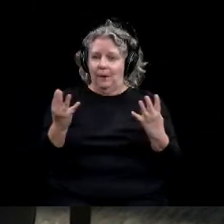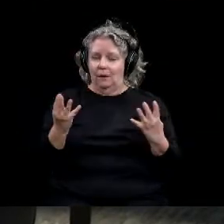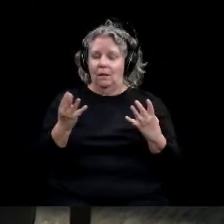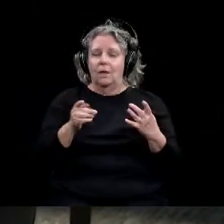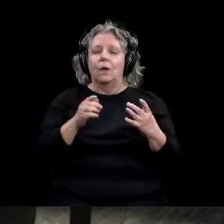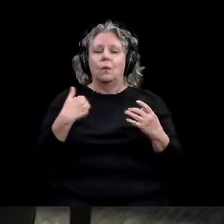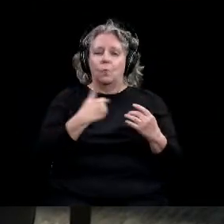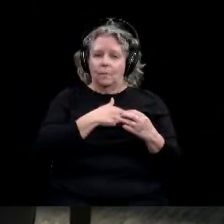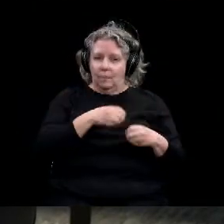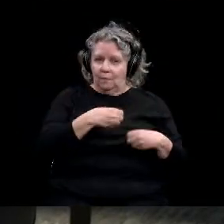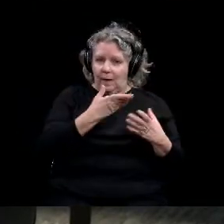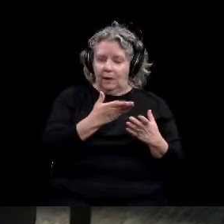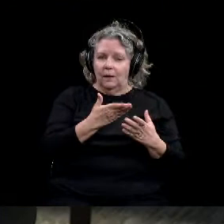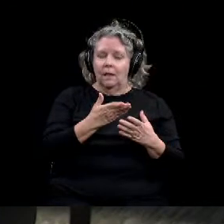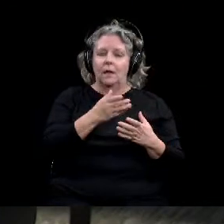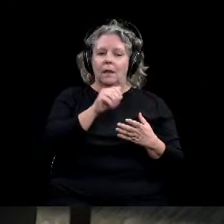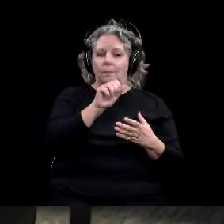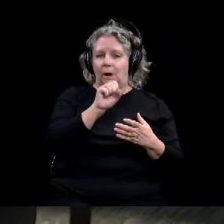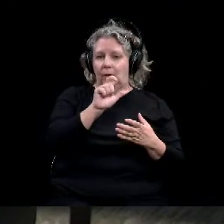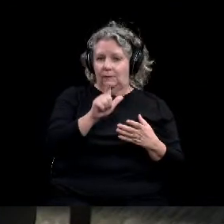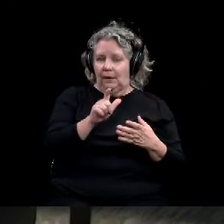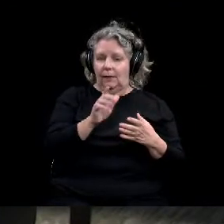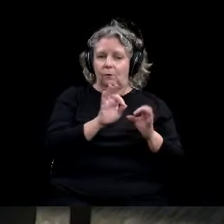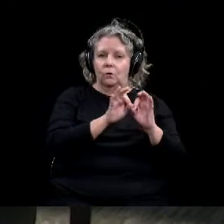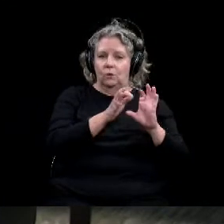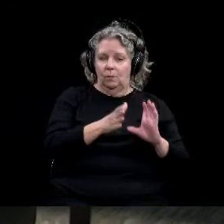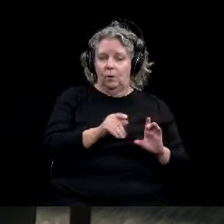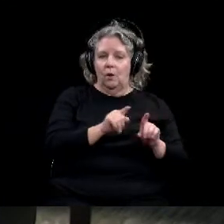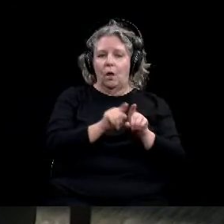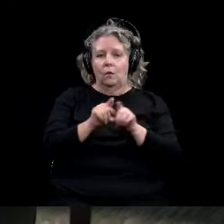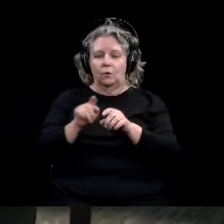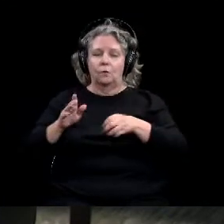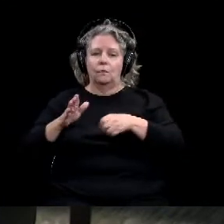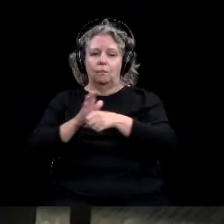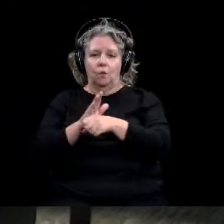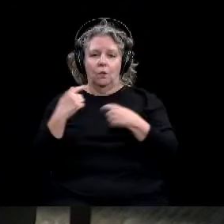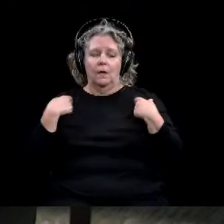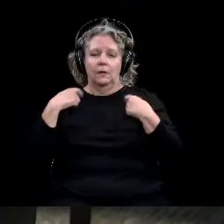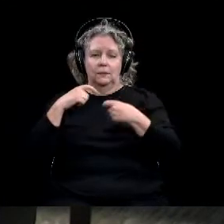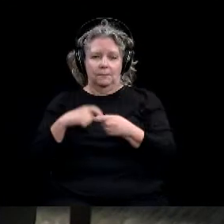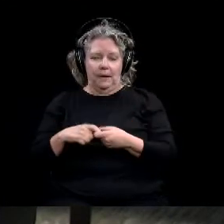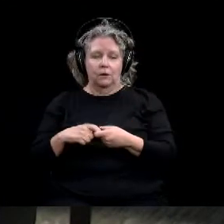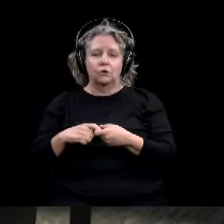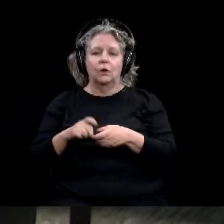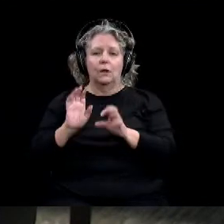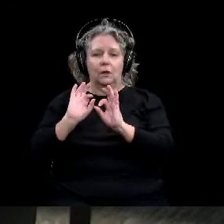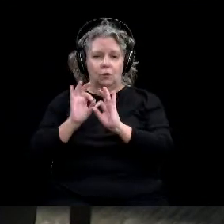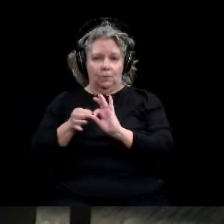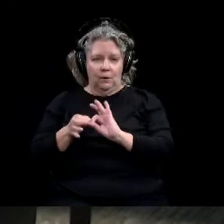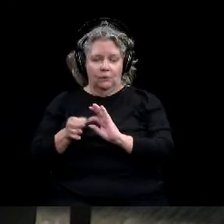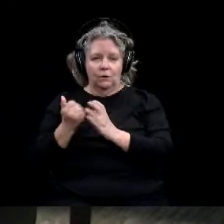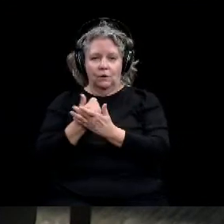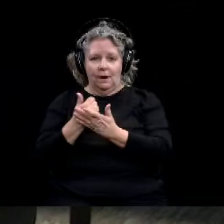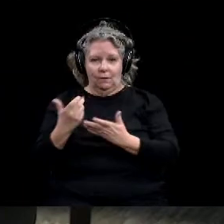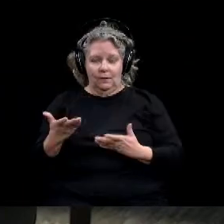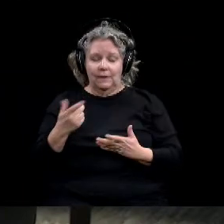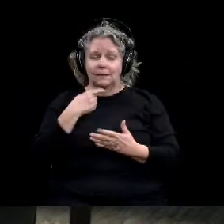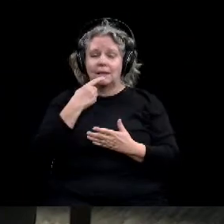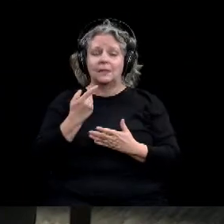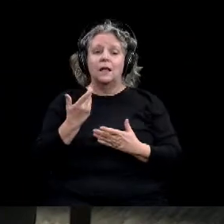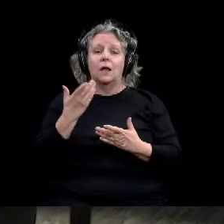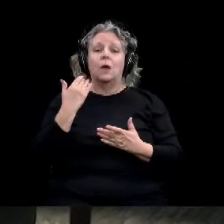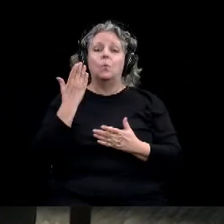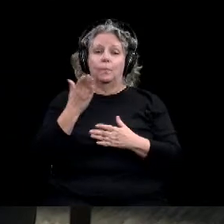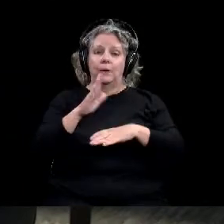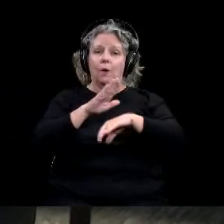Spanish interpretation of this, everything that's being said, that will air this afternoon at 4:30 on our channel for all the Spanish-speaking population. And